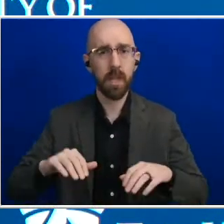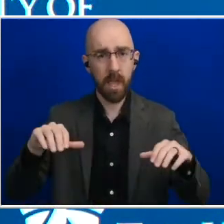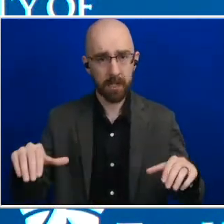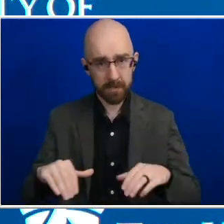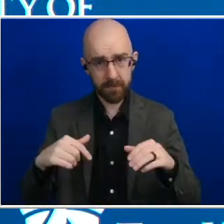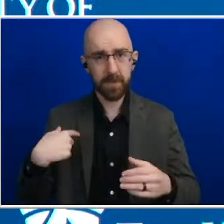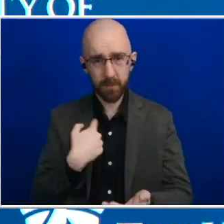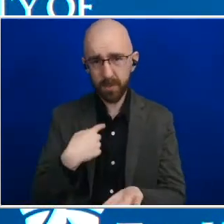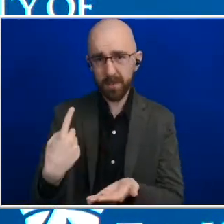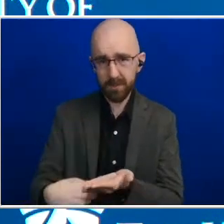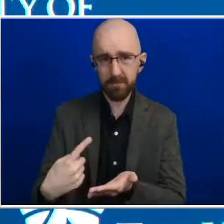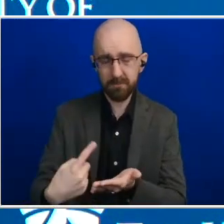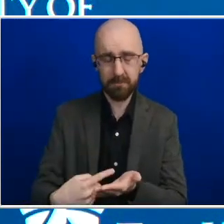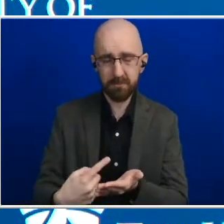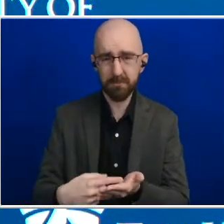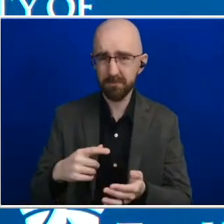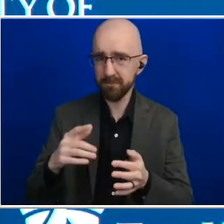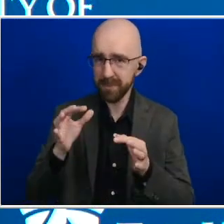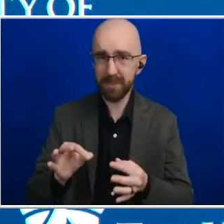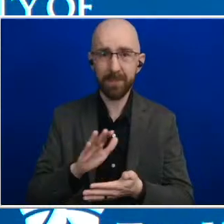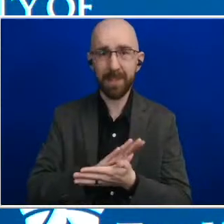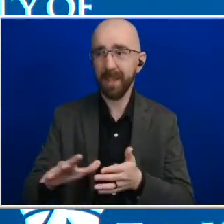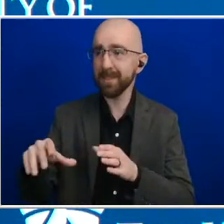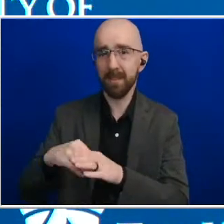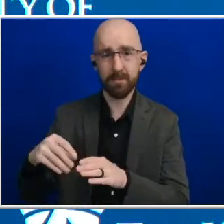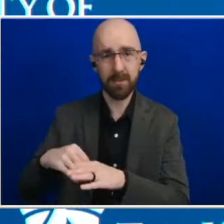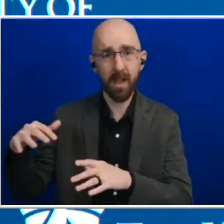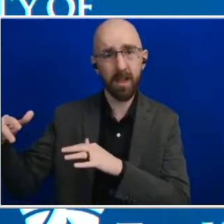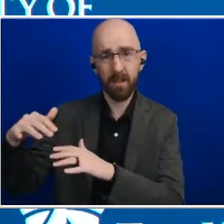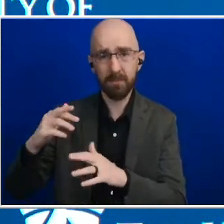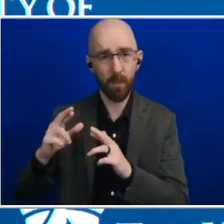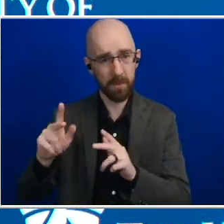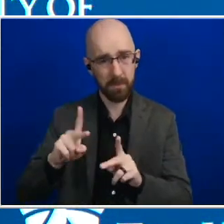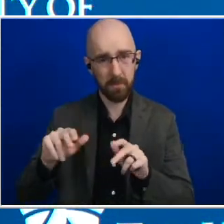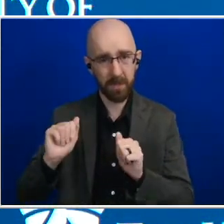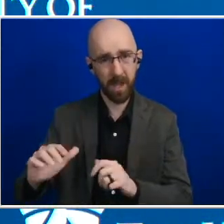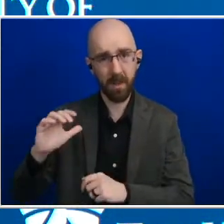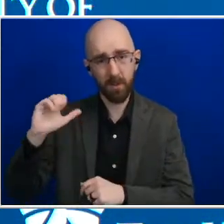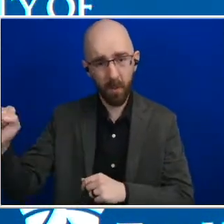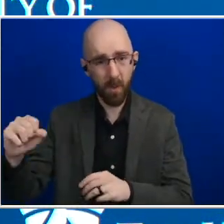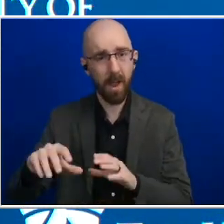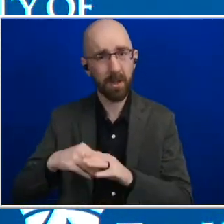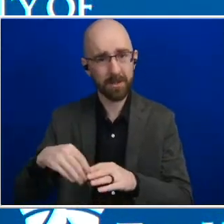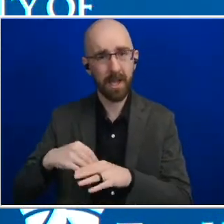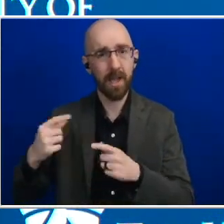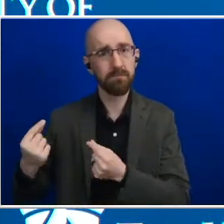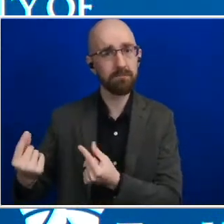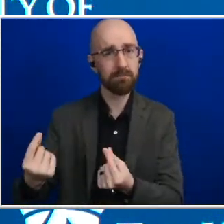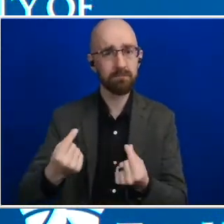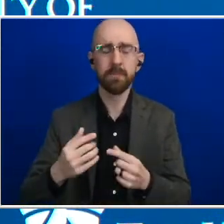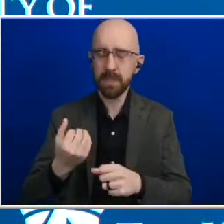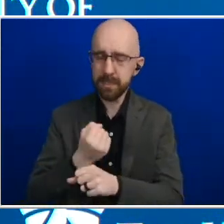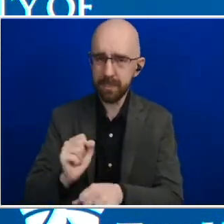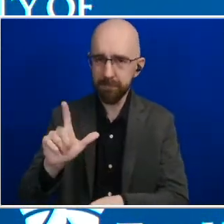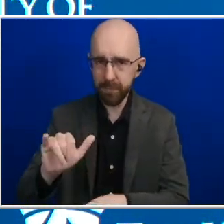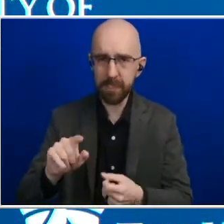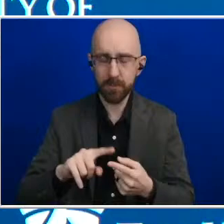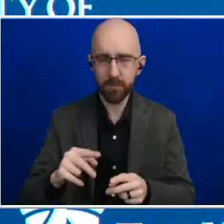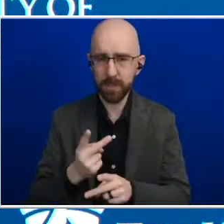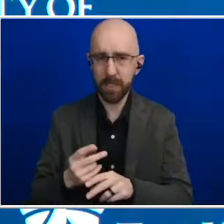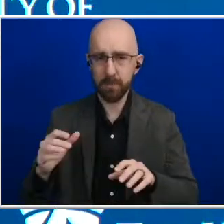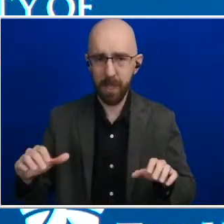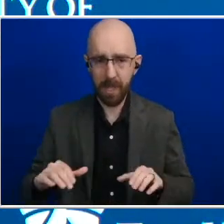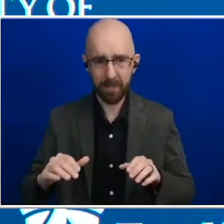It's certainly nice out now. Hopefully people can get out and be outside and do things safely to stay active. And of course, as we have talked